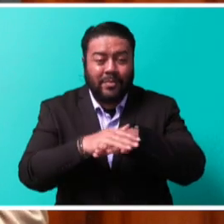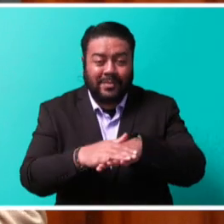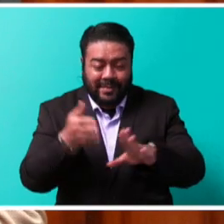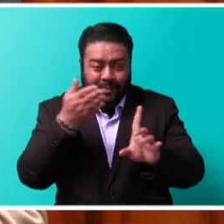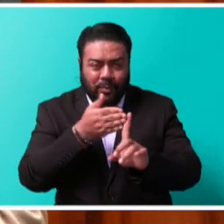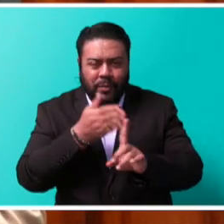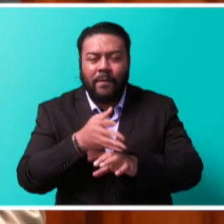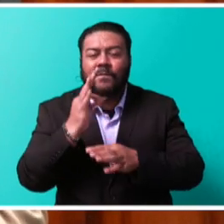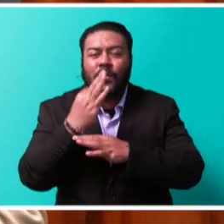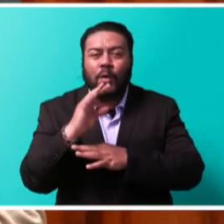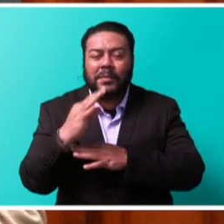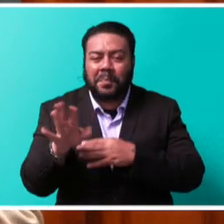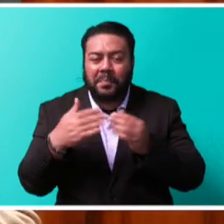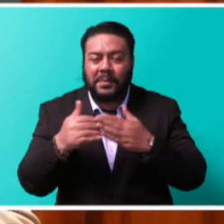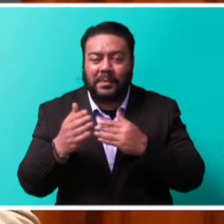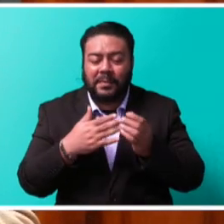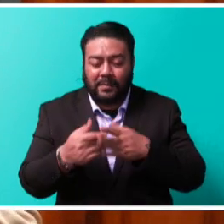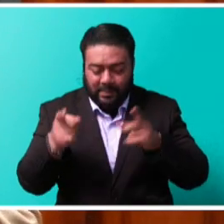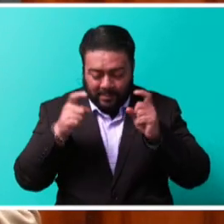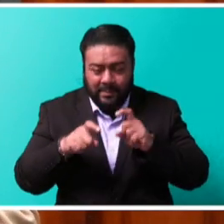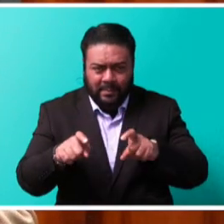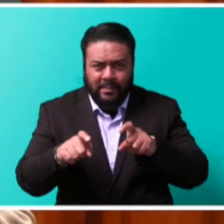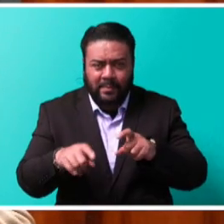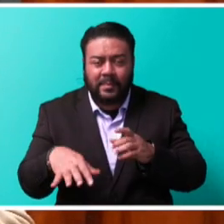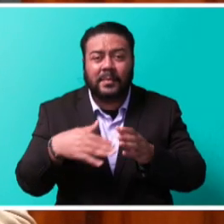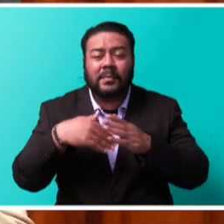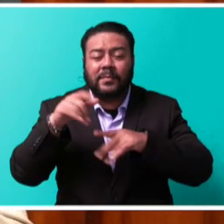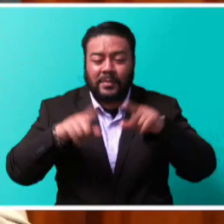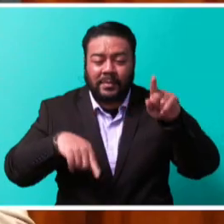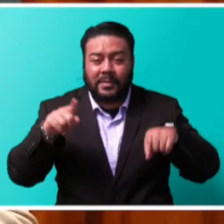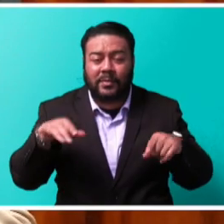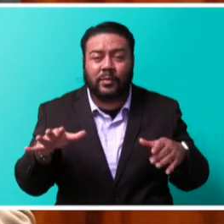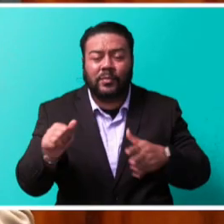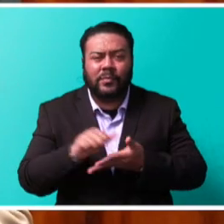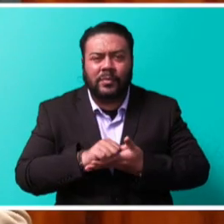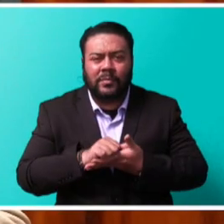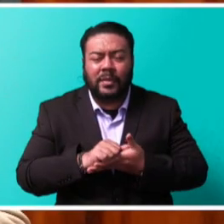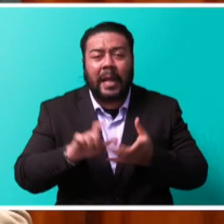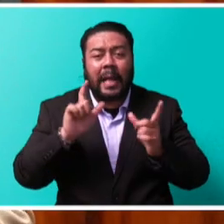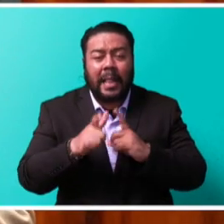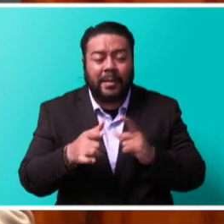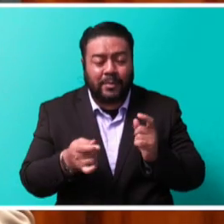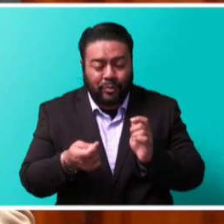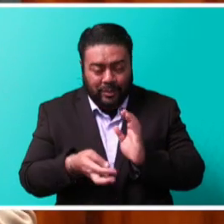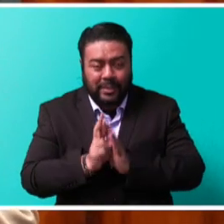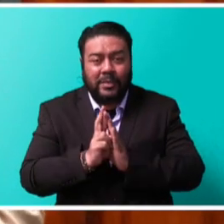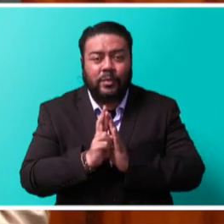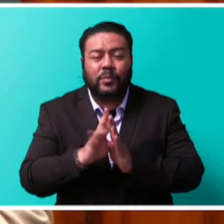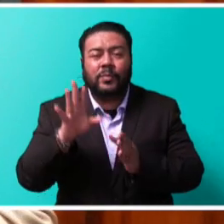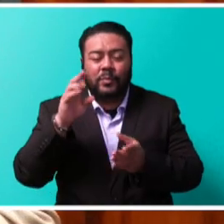forest management that incorporates sustainability, biodiversity conservation, climate resilience,